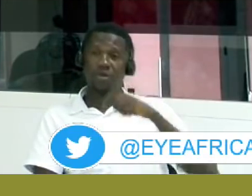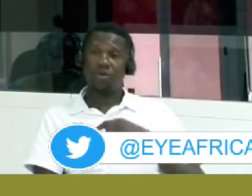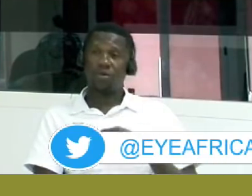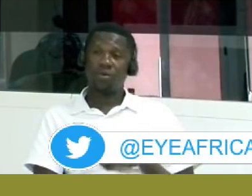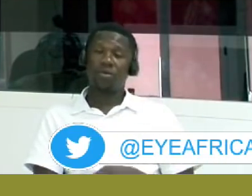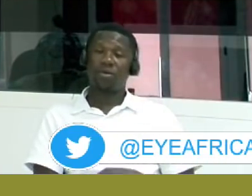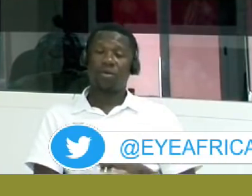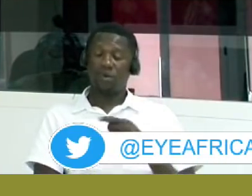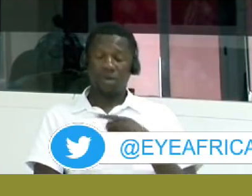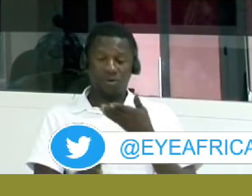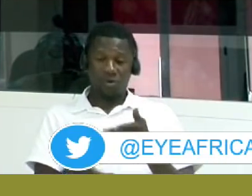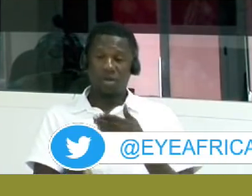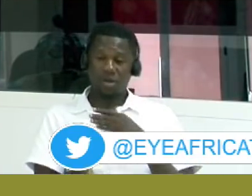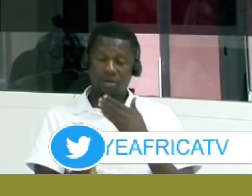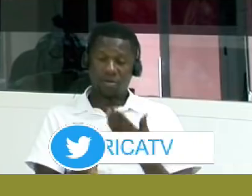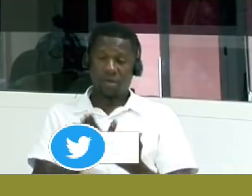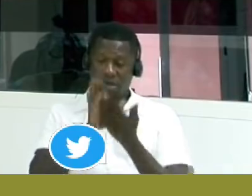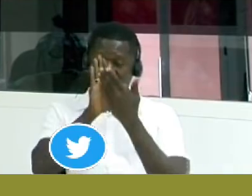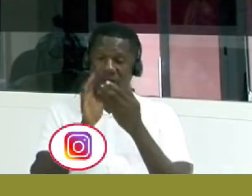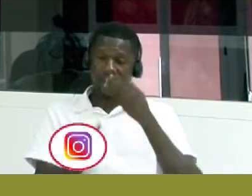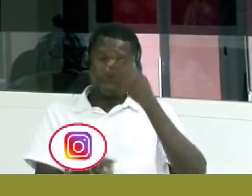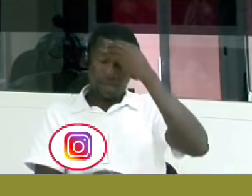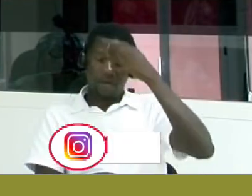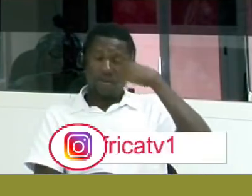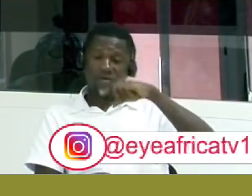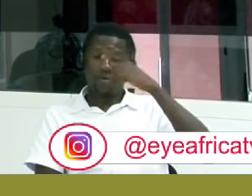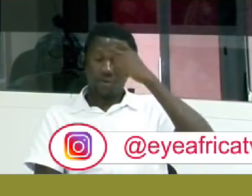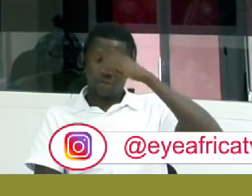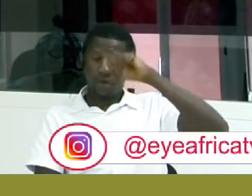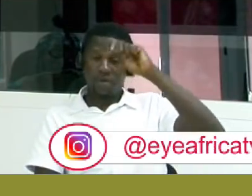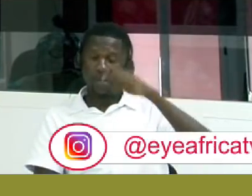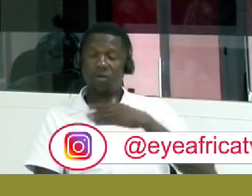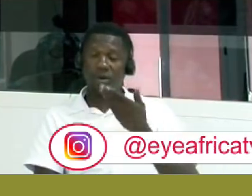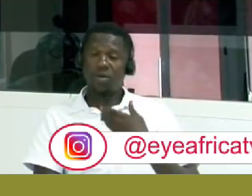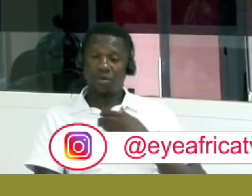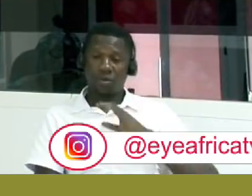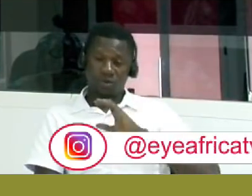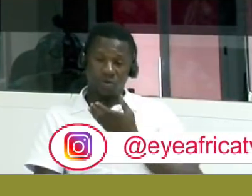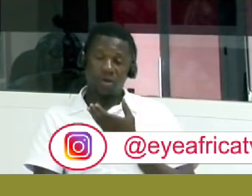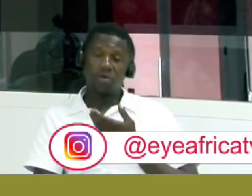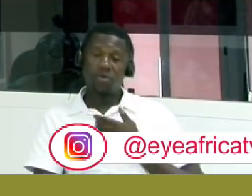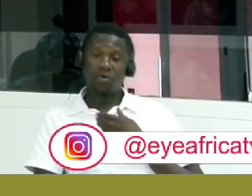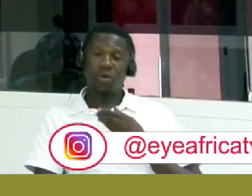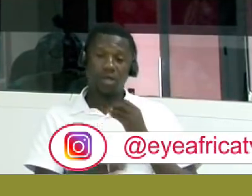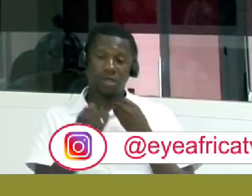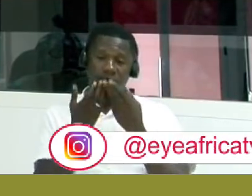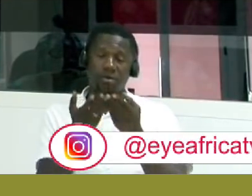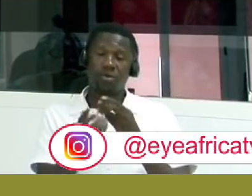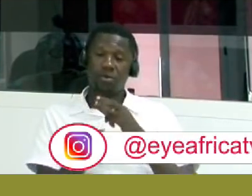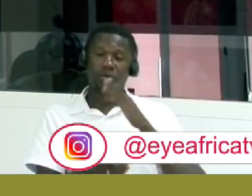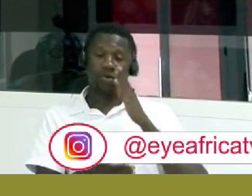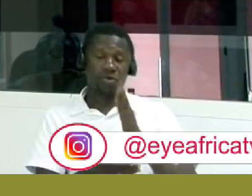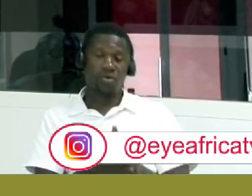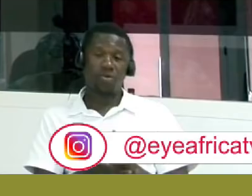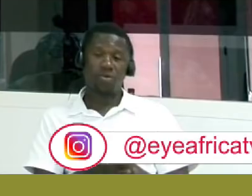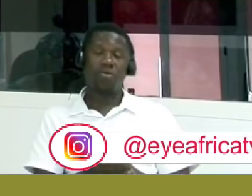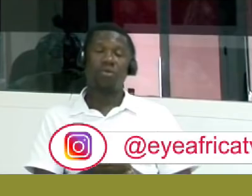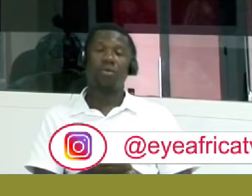the police. Yes, yes, that's right. That's why I'm here. And that's why I'm willing to tell you the truth. Okay. Yes. So let us